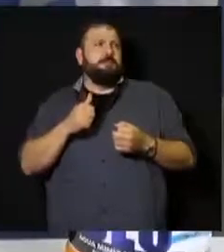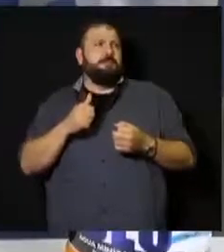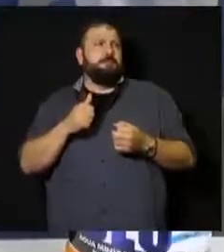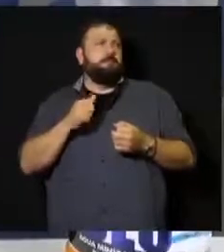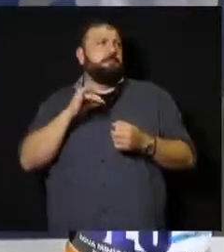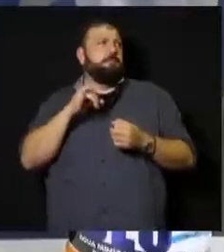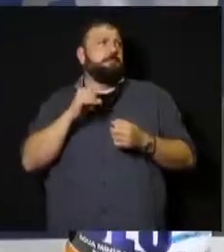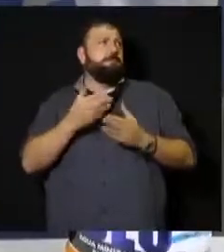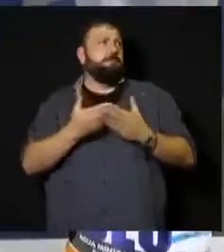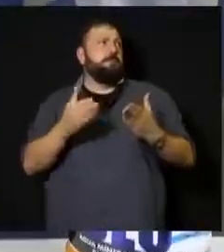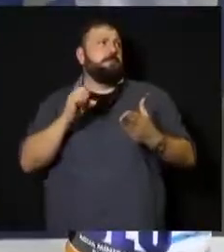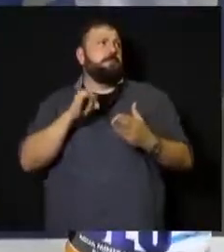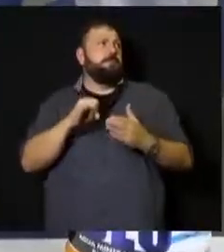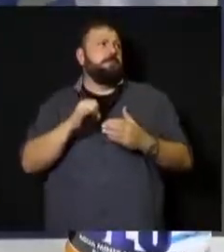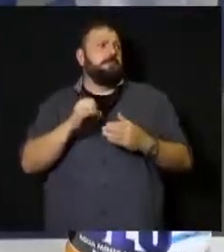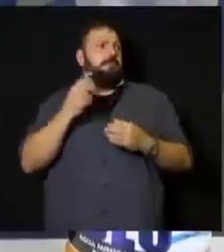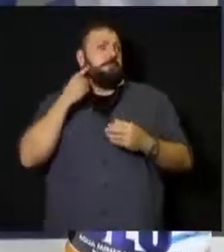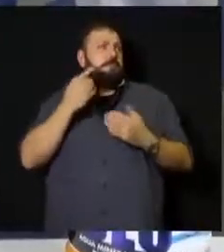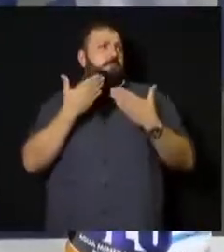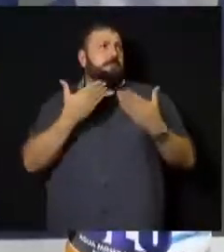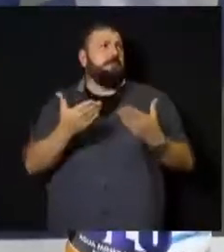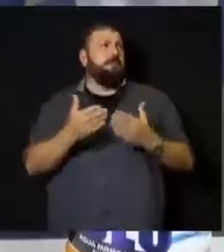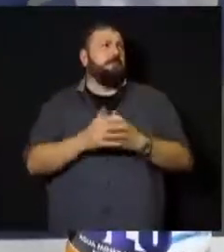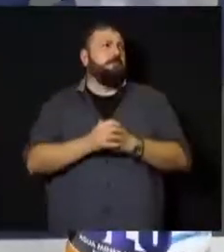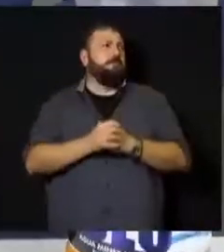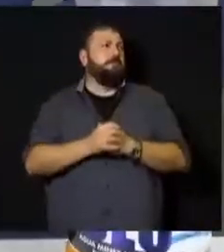Okay. Can you hear me?